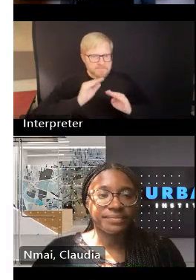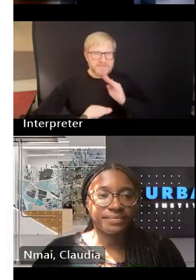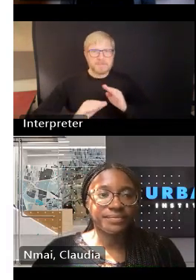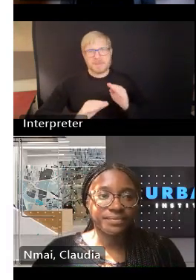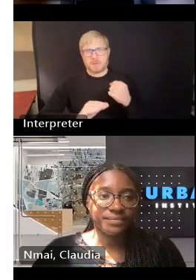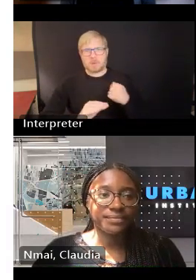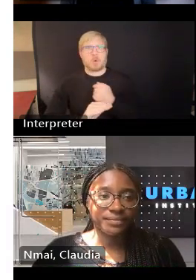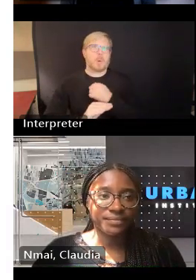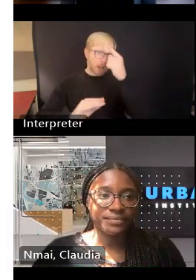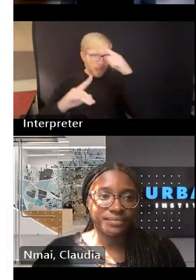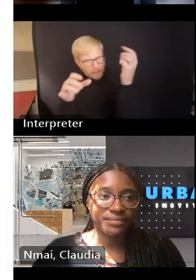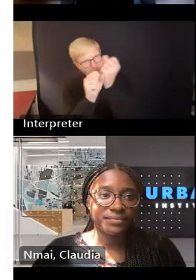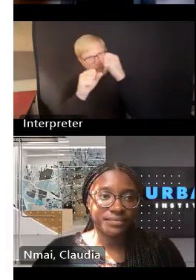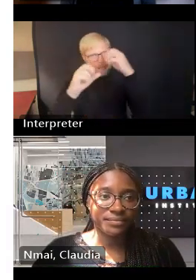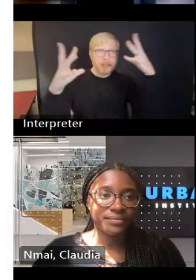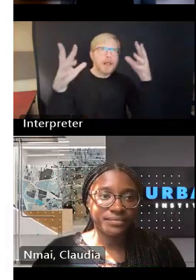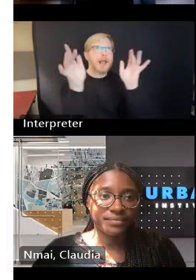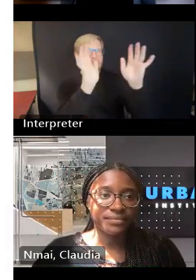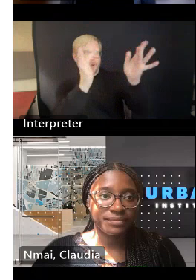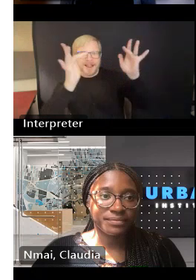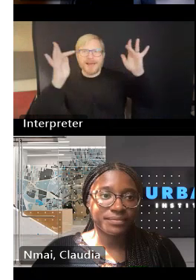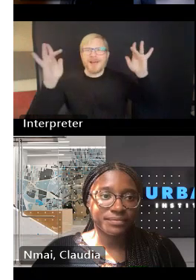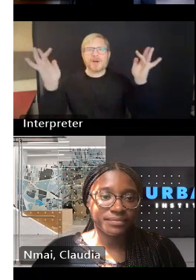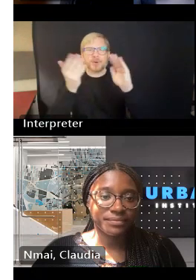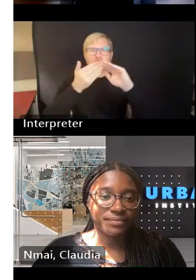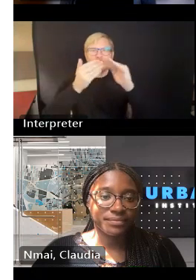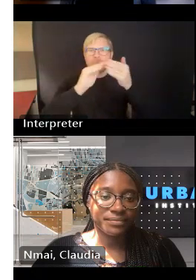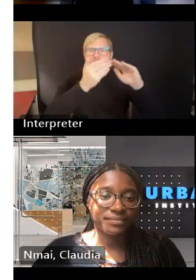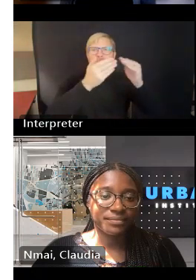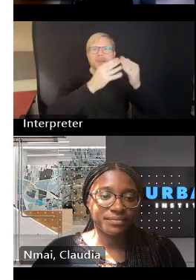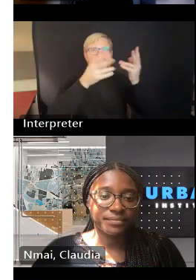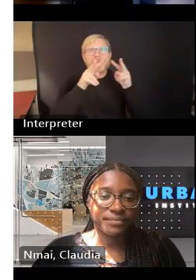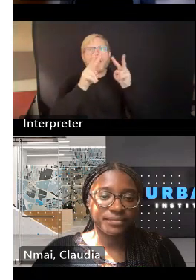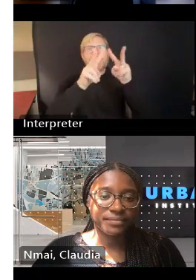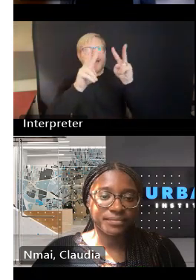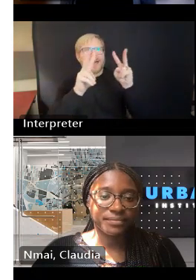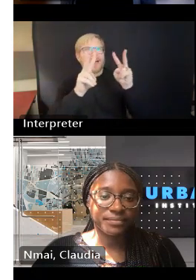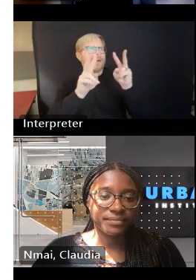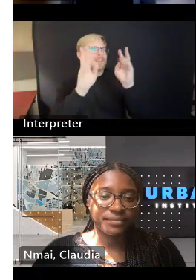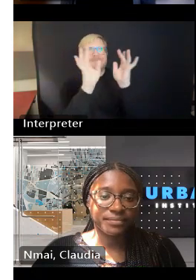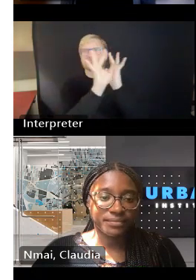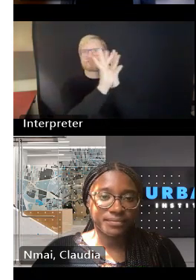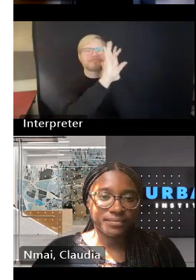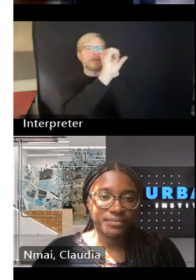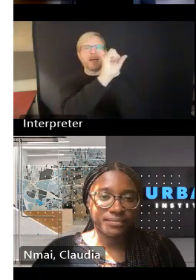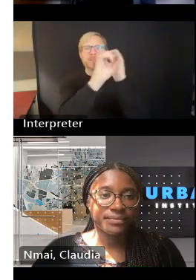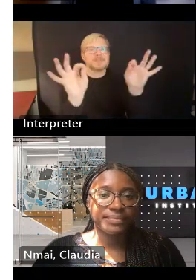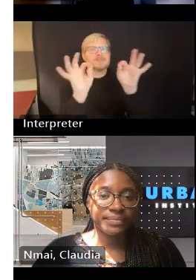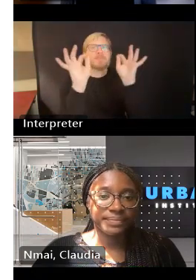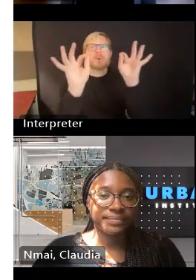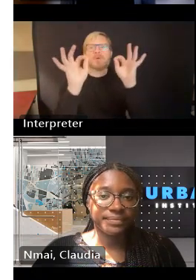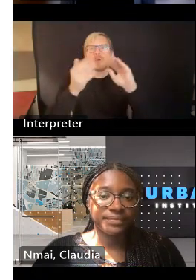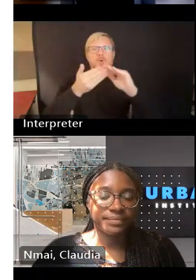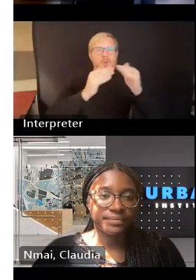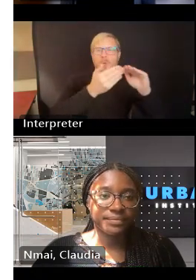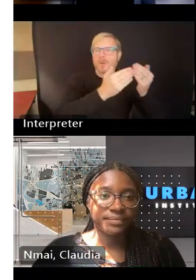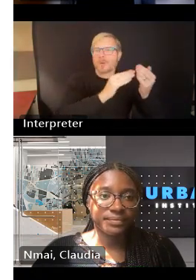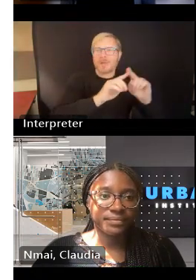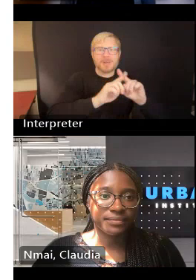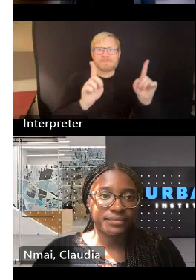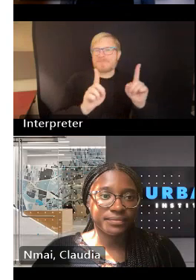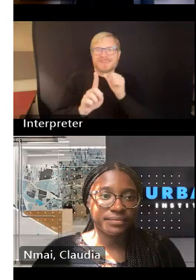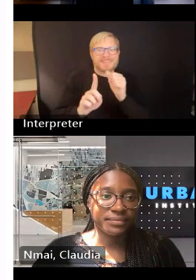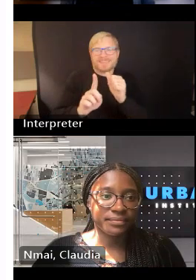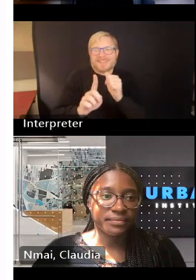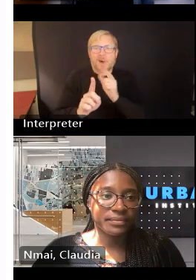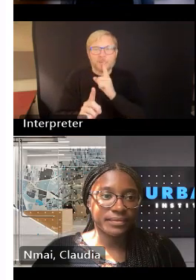and have this view of somehow this community that has yet to exist in our world. And survivors